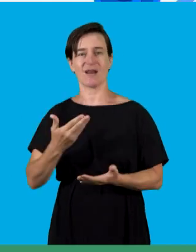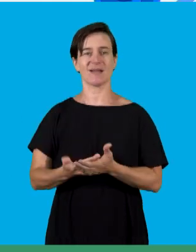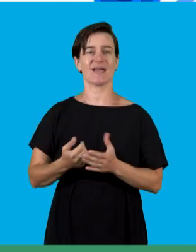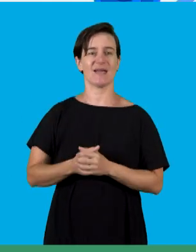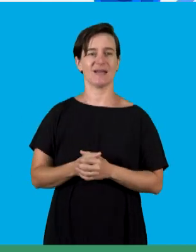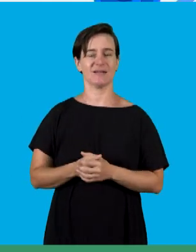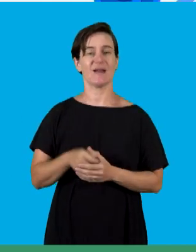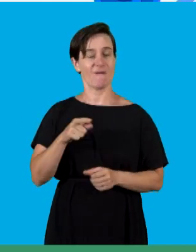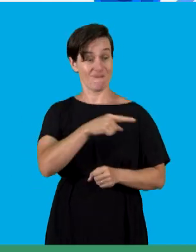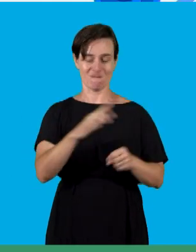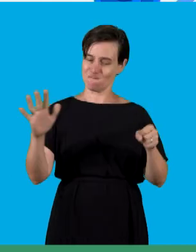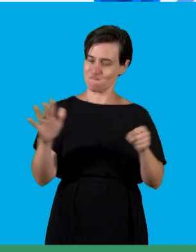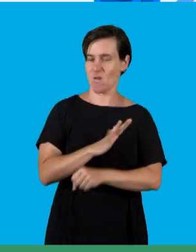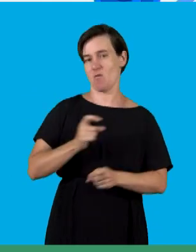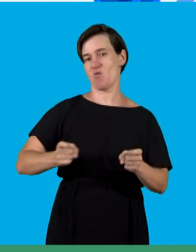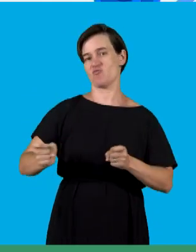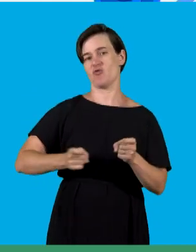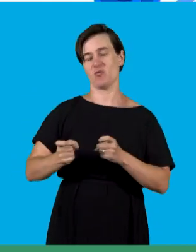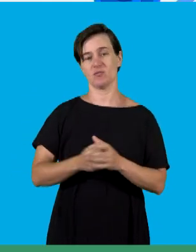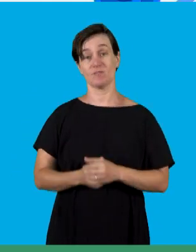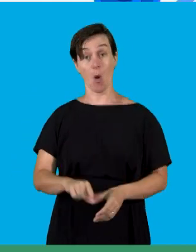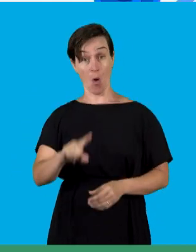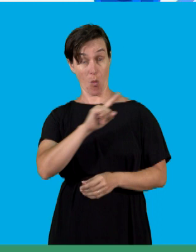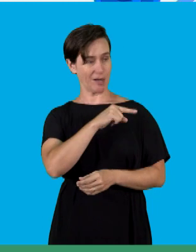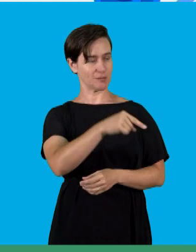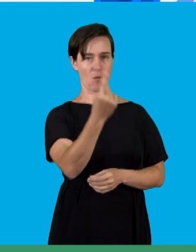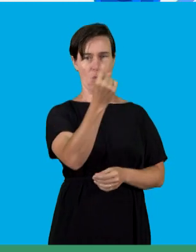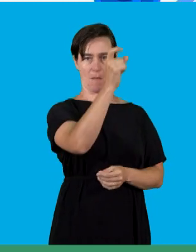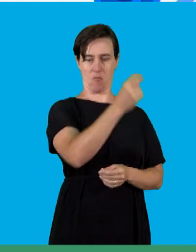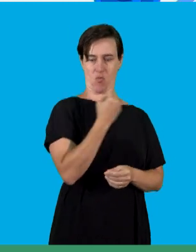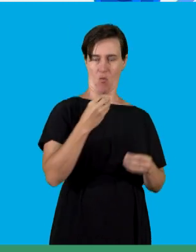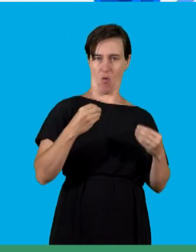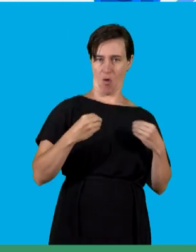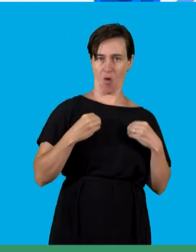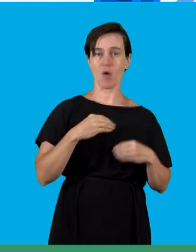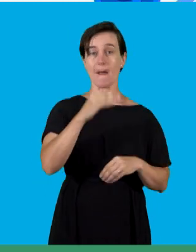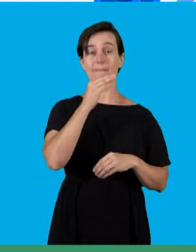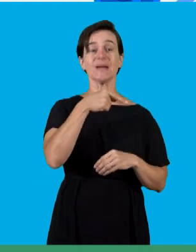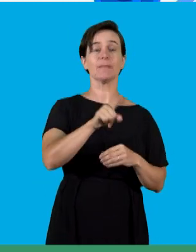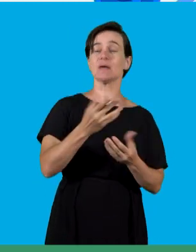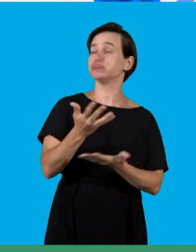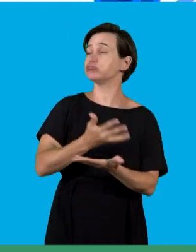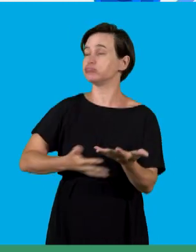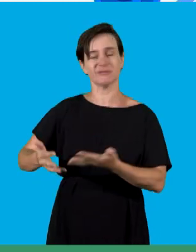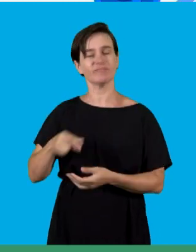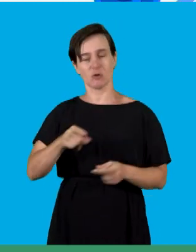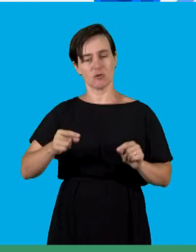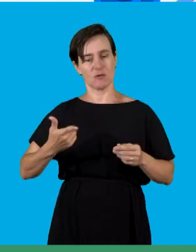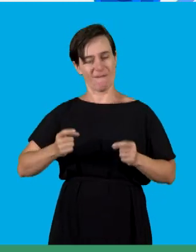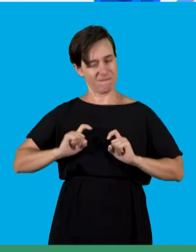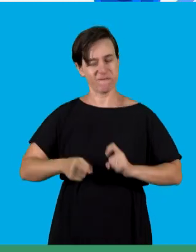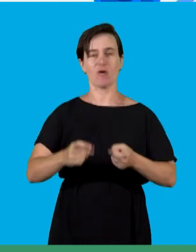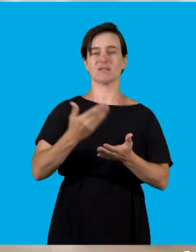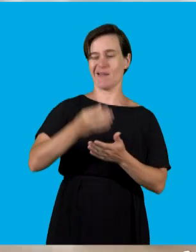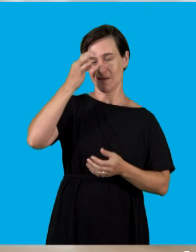required and has full control. Since the owner is the only person in the business, quick decisions can be made, because the owner